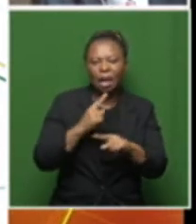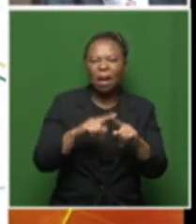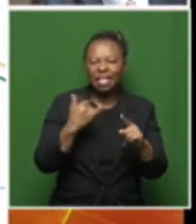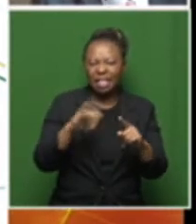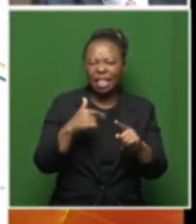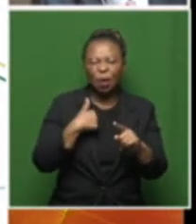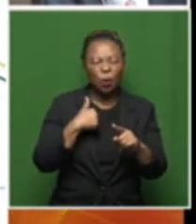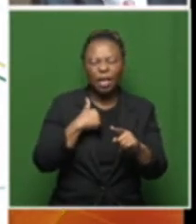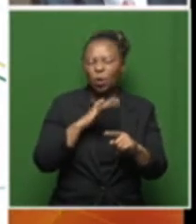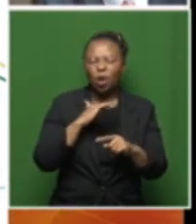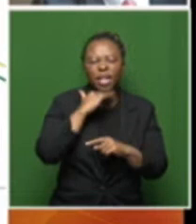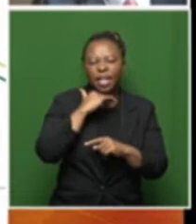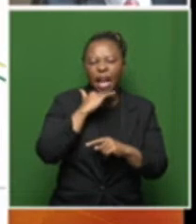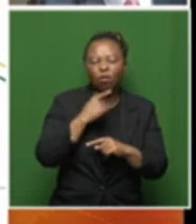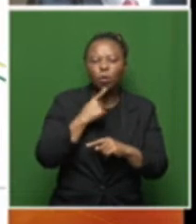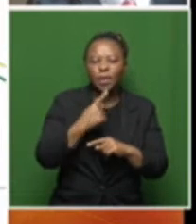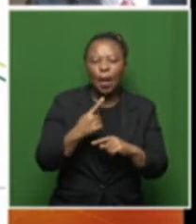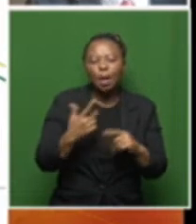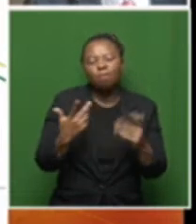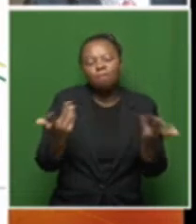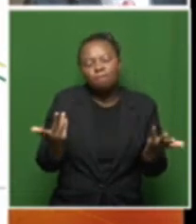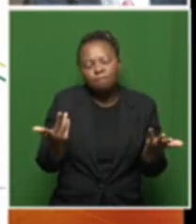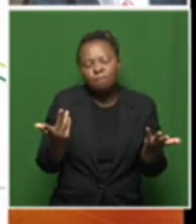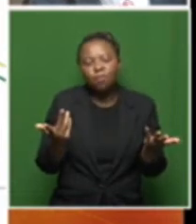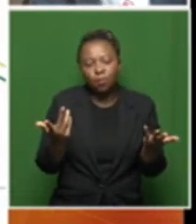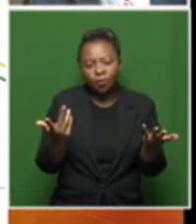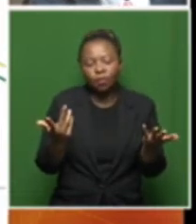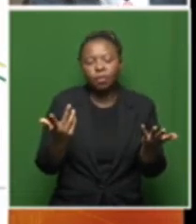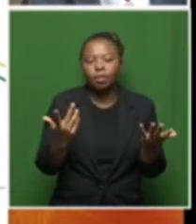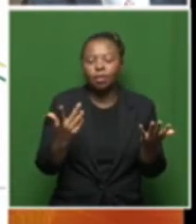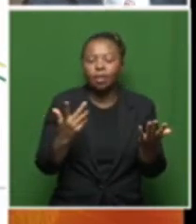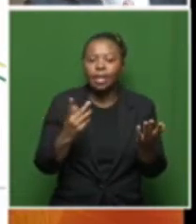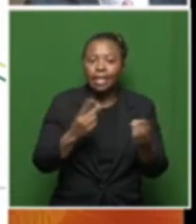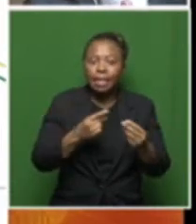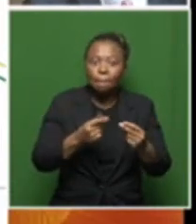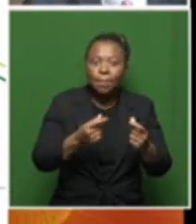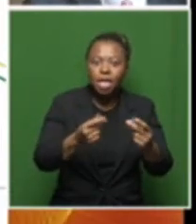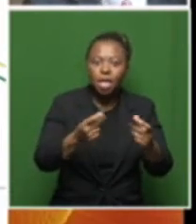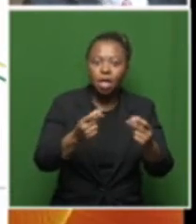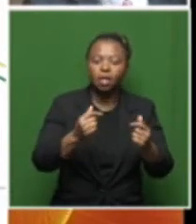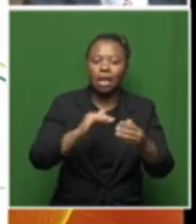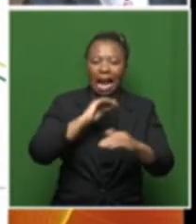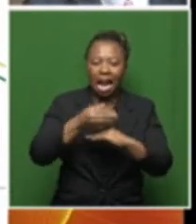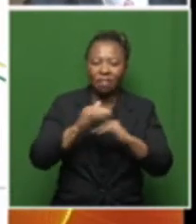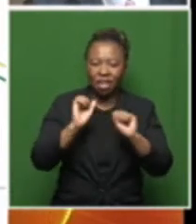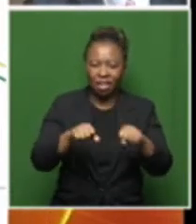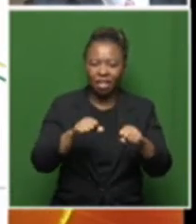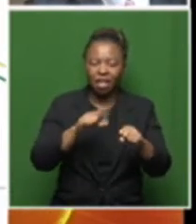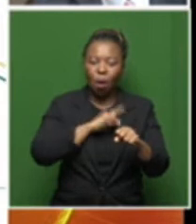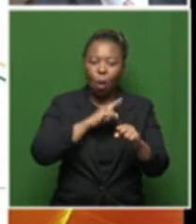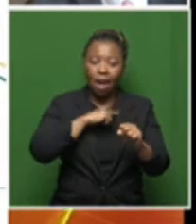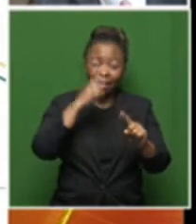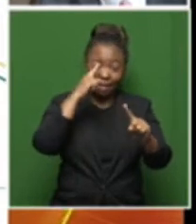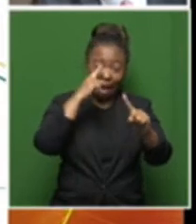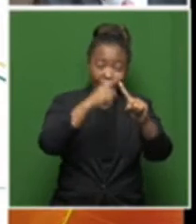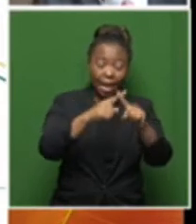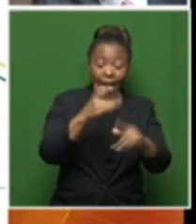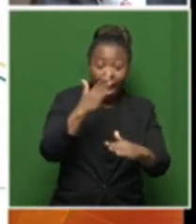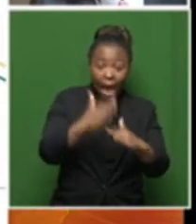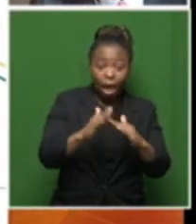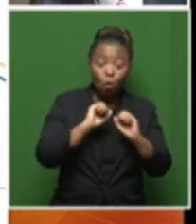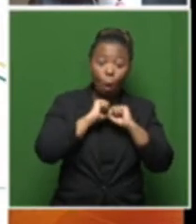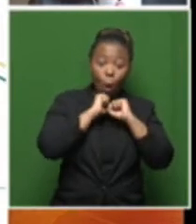us to say that we are moving at sufficient speed. And our overall target is by the end of August to be doing at